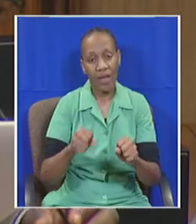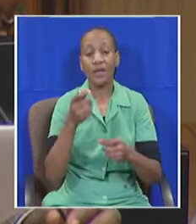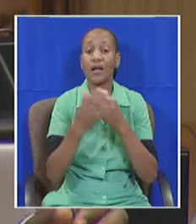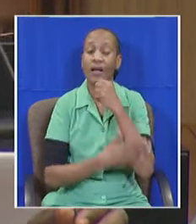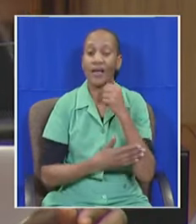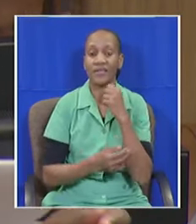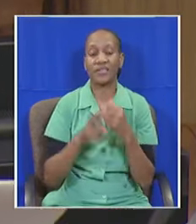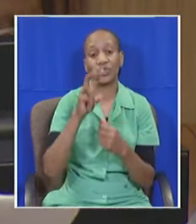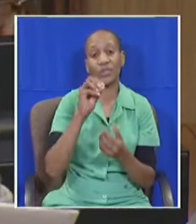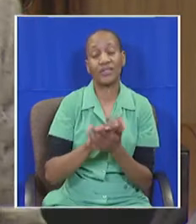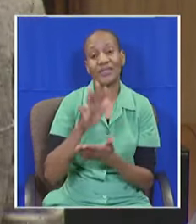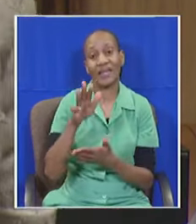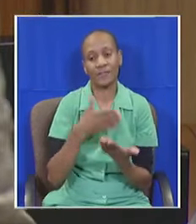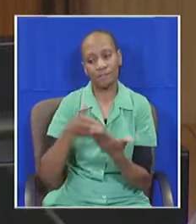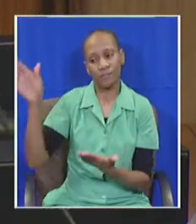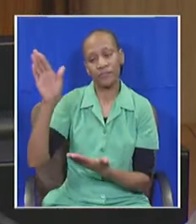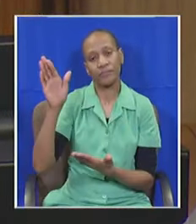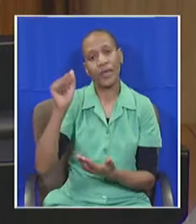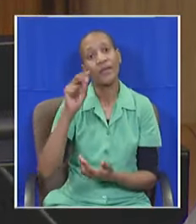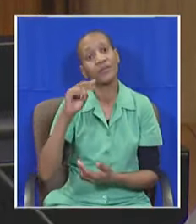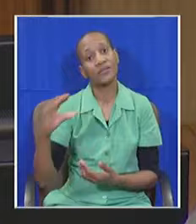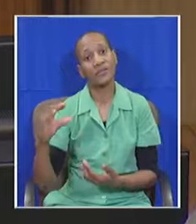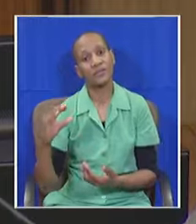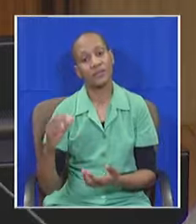when we kick out the ANC.